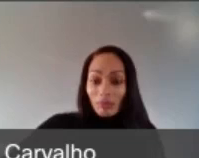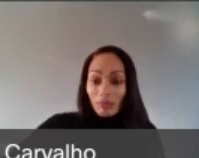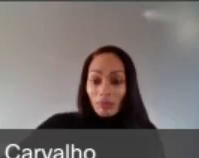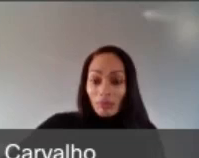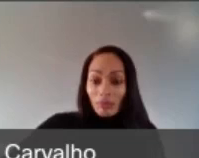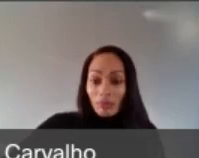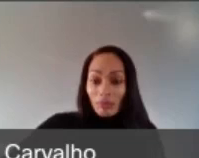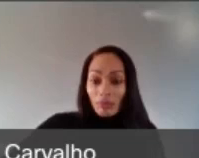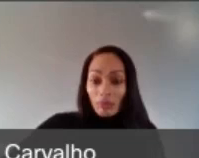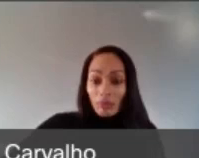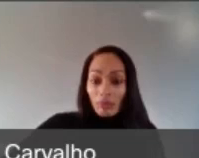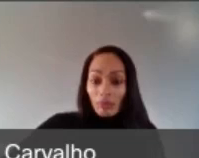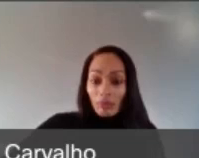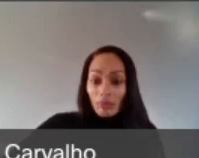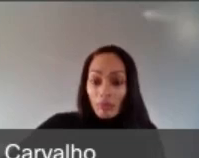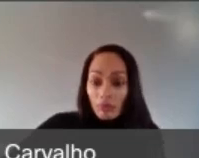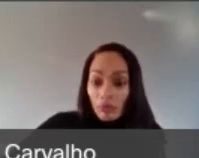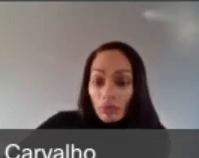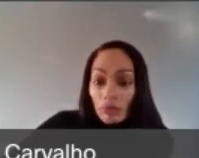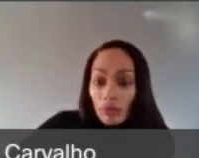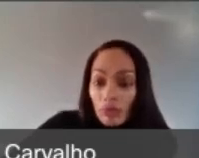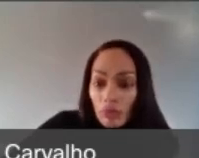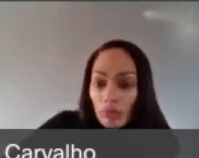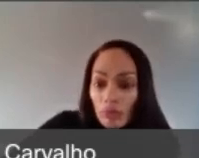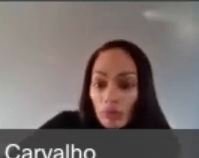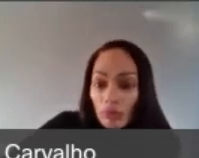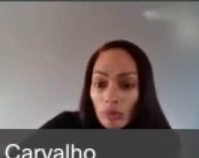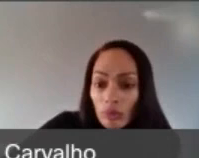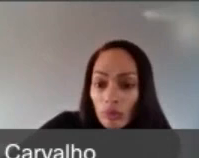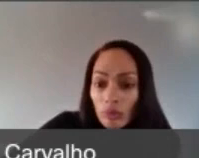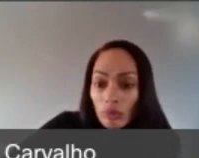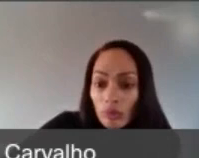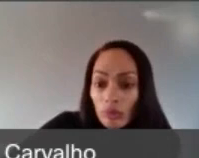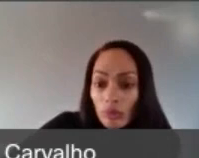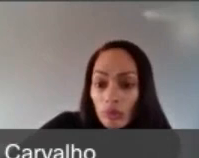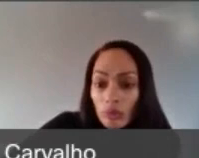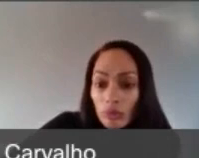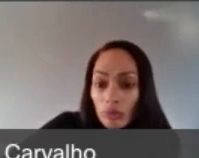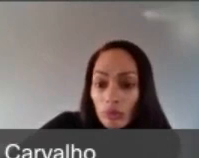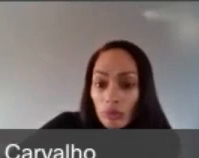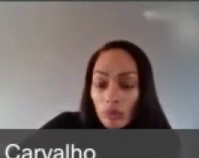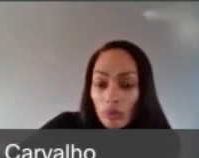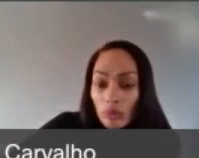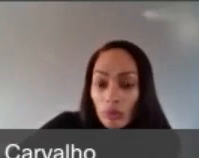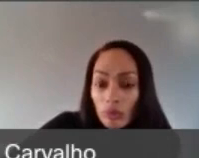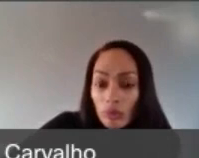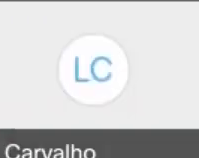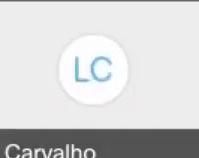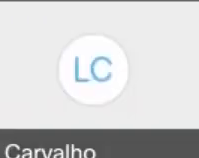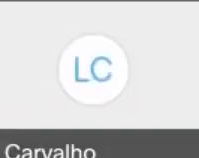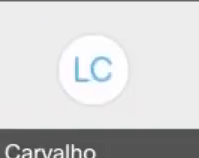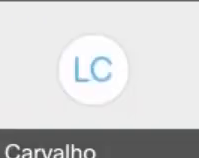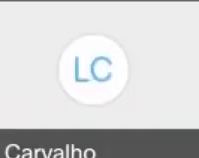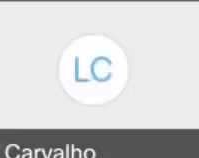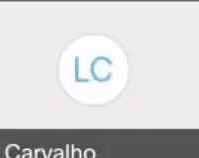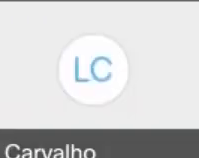at, how about 2:44? How's that sound? I'll be back at 2:44. Sounds great.